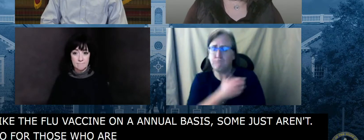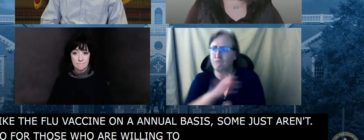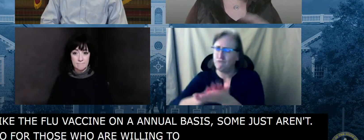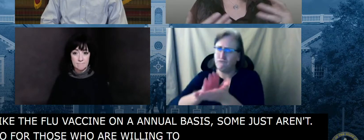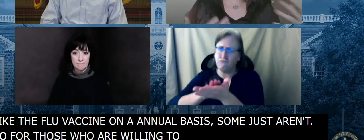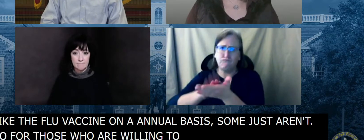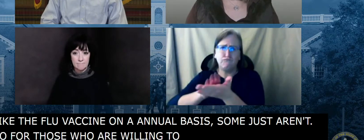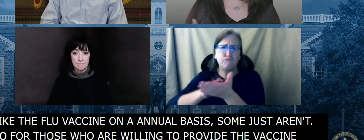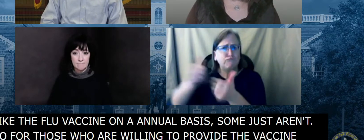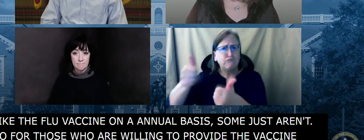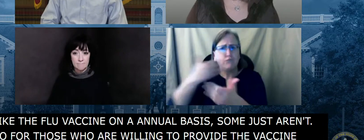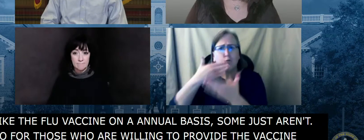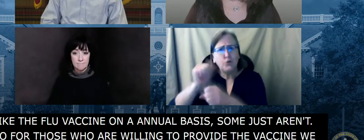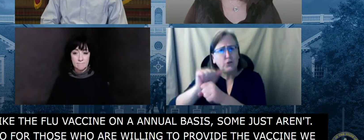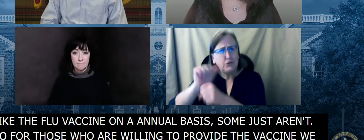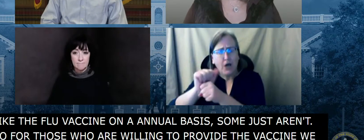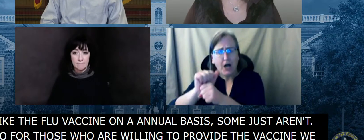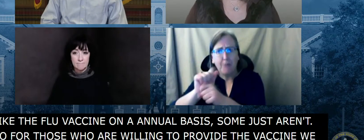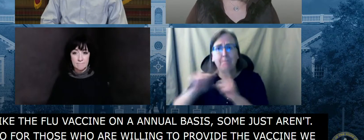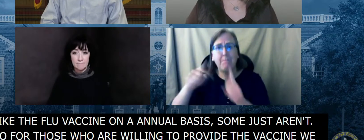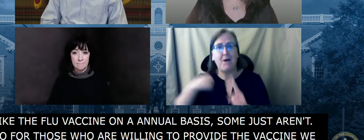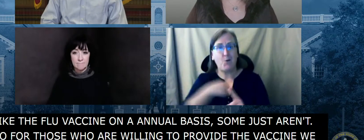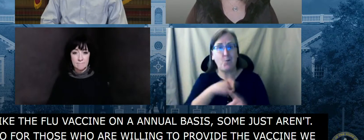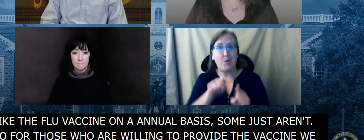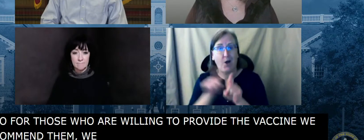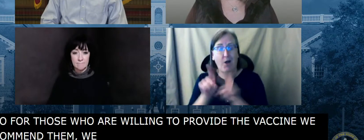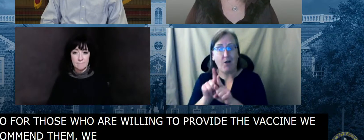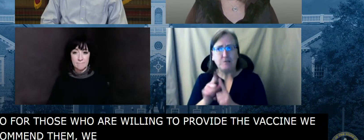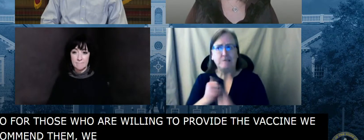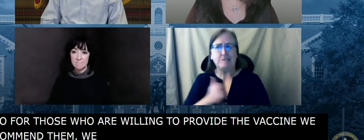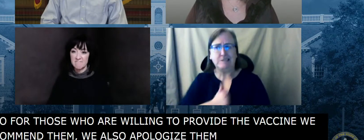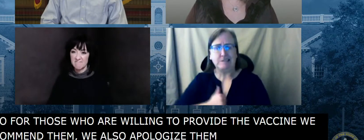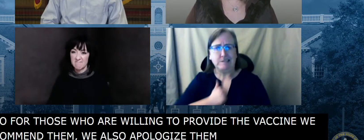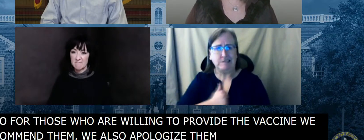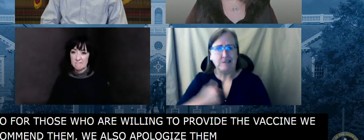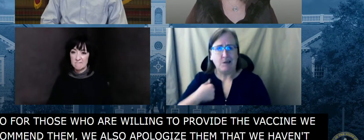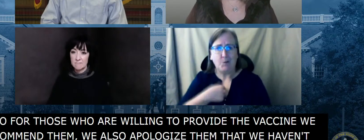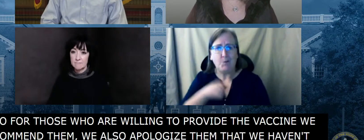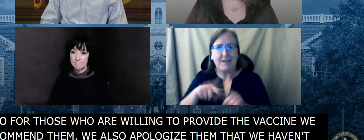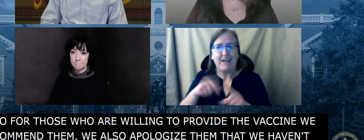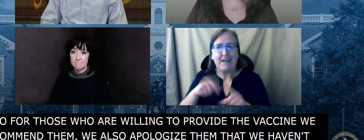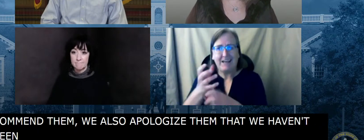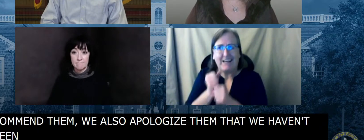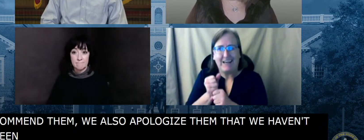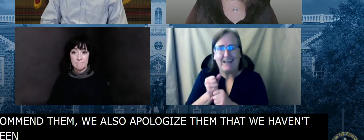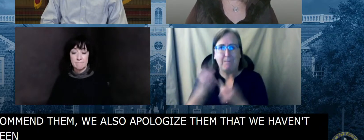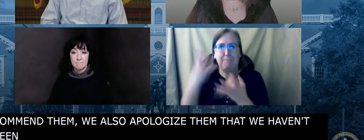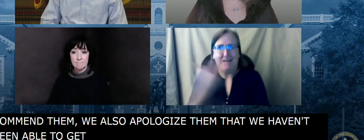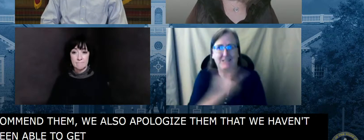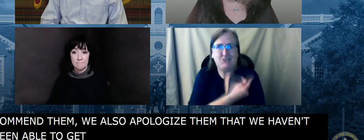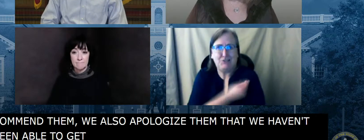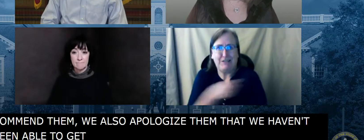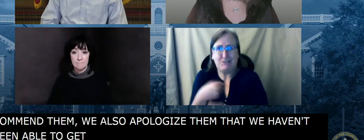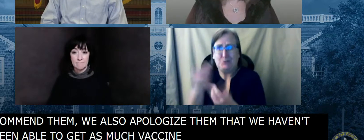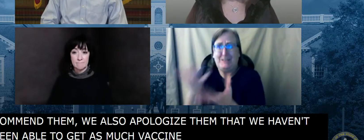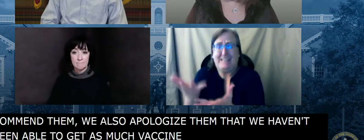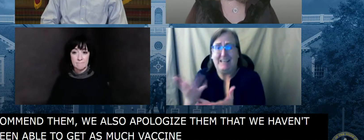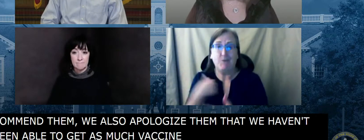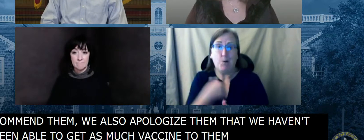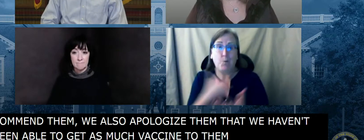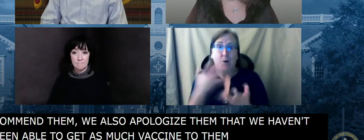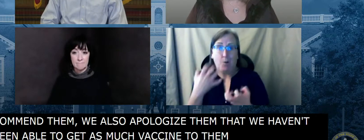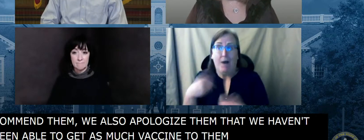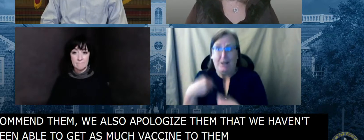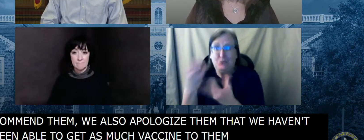them. We also apologize to them that we haven't been able to get as much vaccine to them as we'd like. For some, they